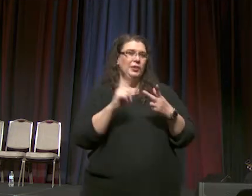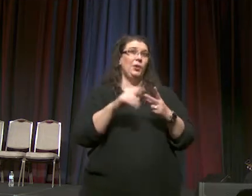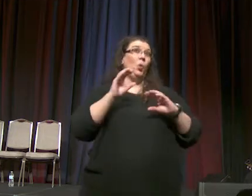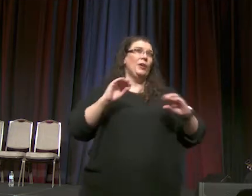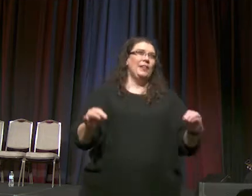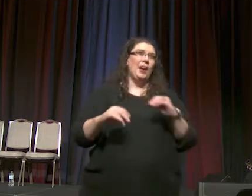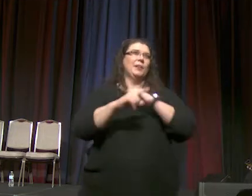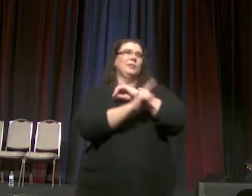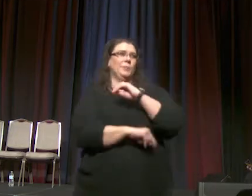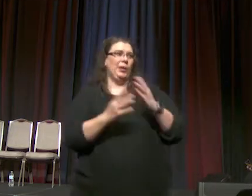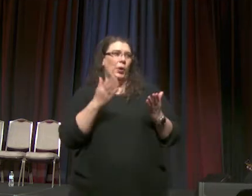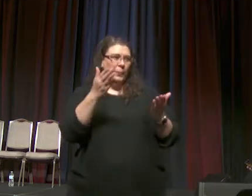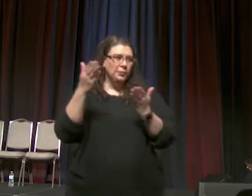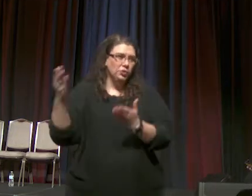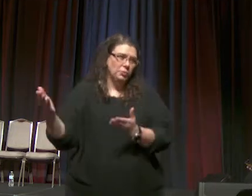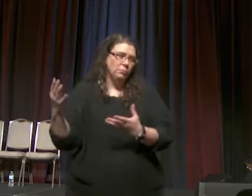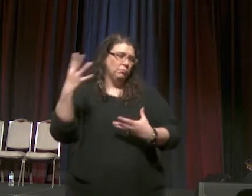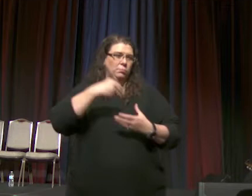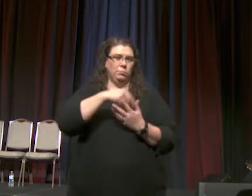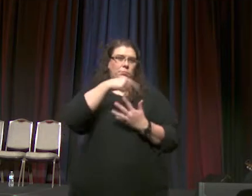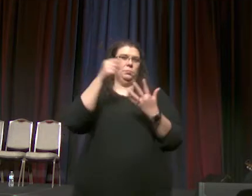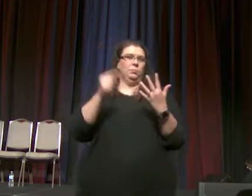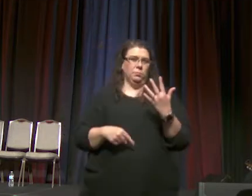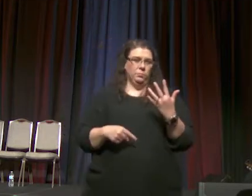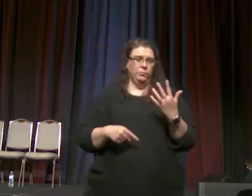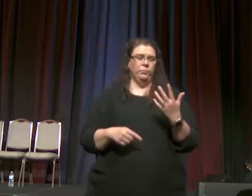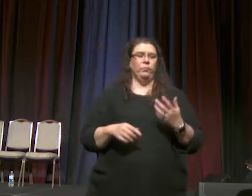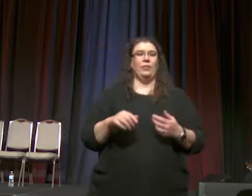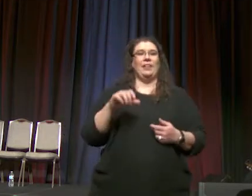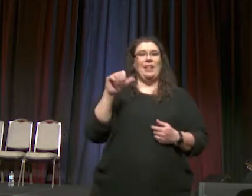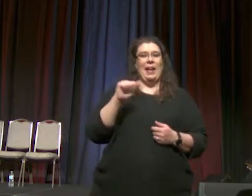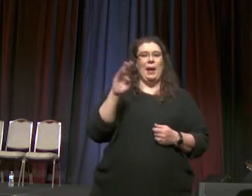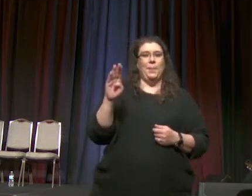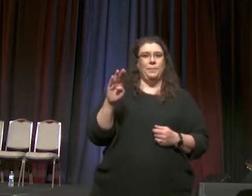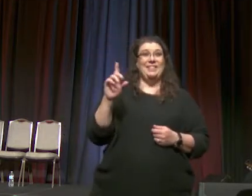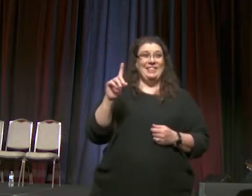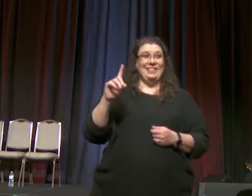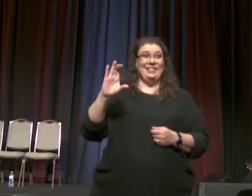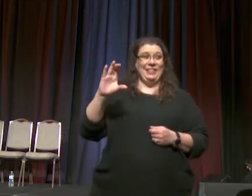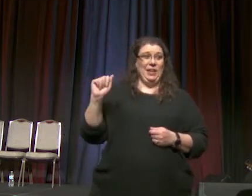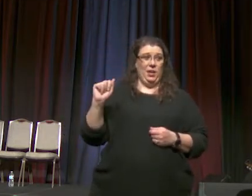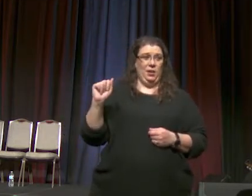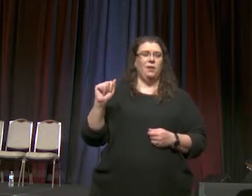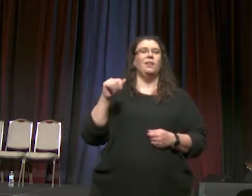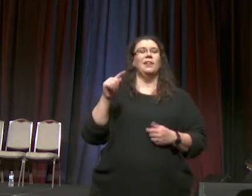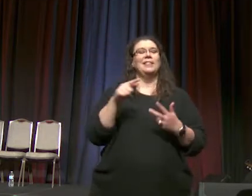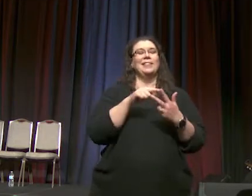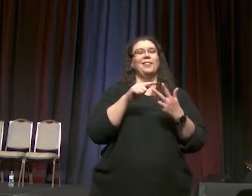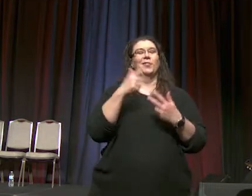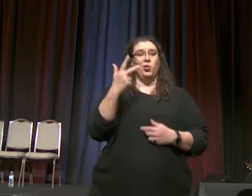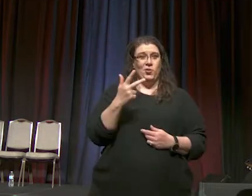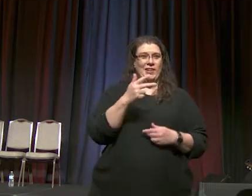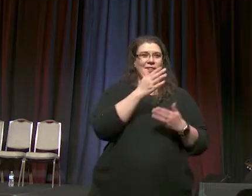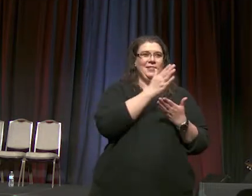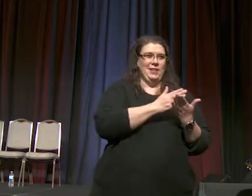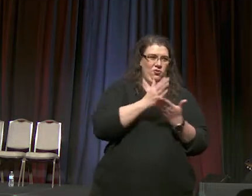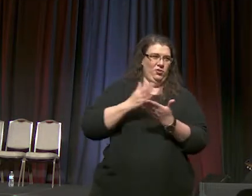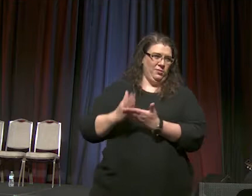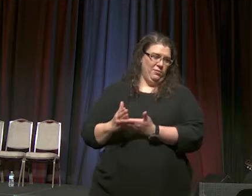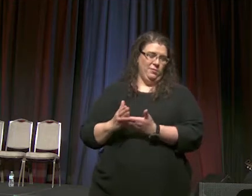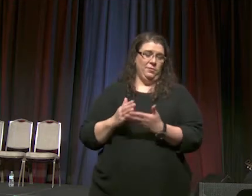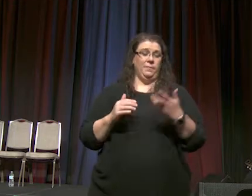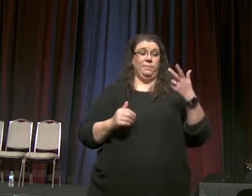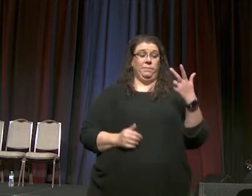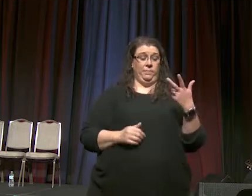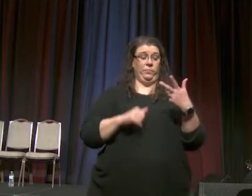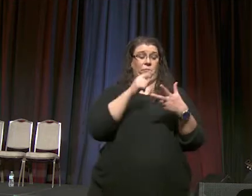non-disciplinary petitions. And the ADCA is in 3 sections. The first section, Volume